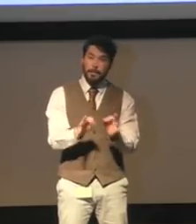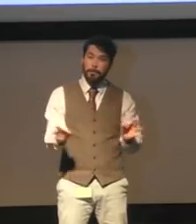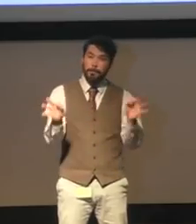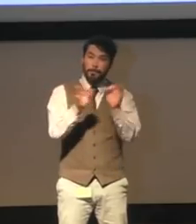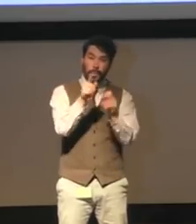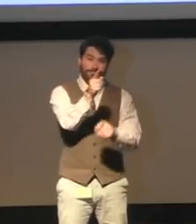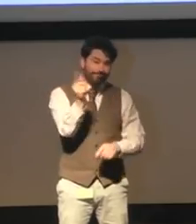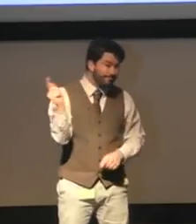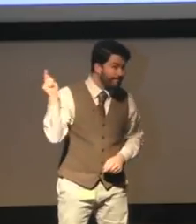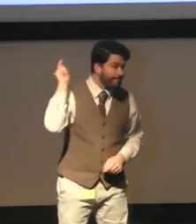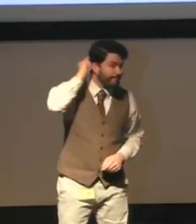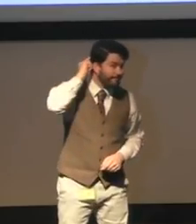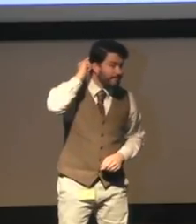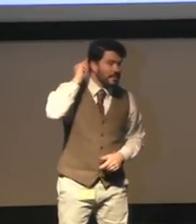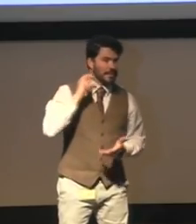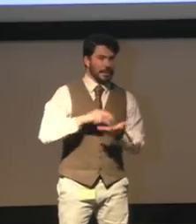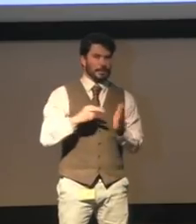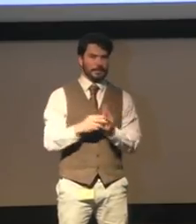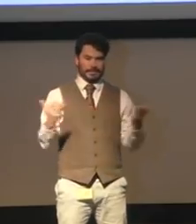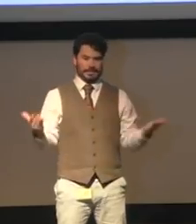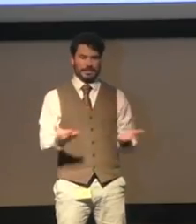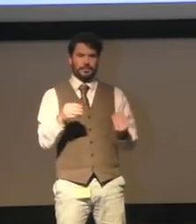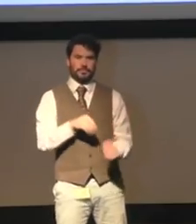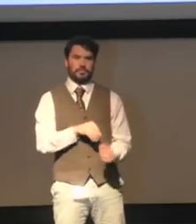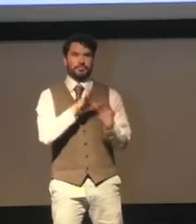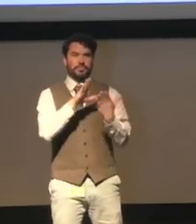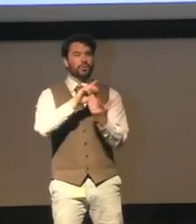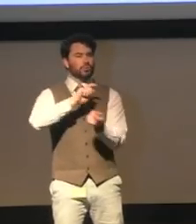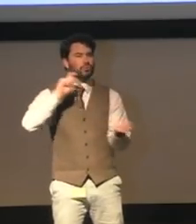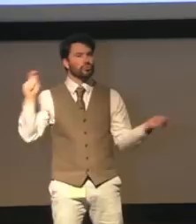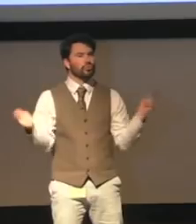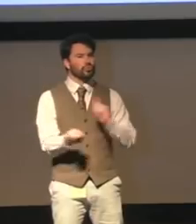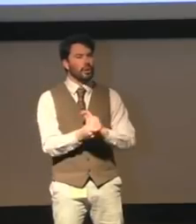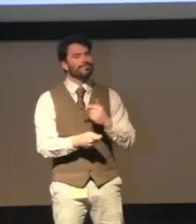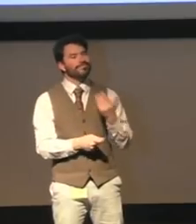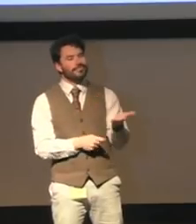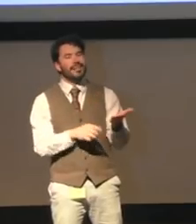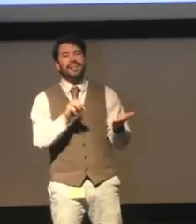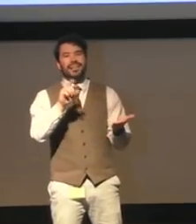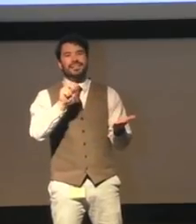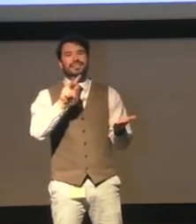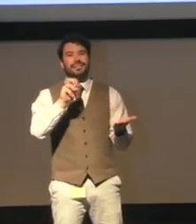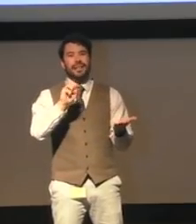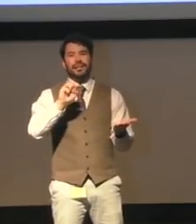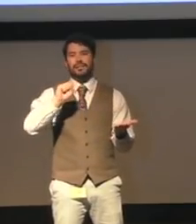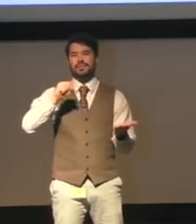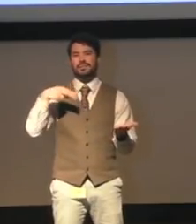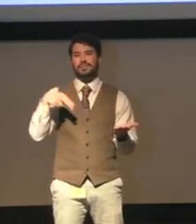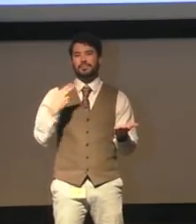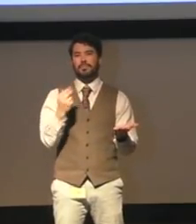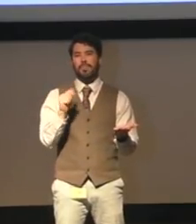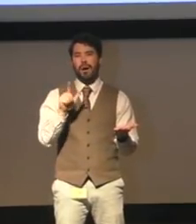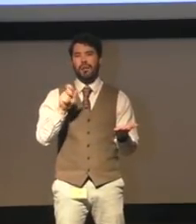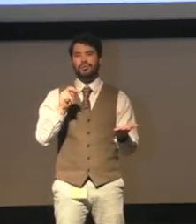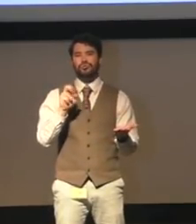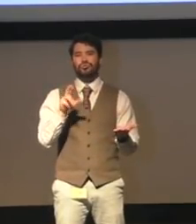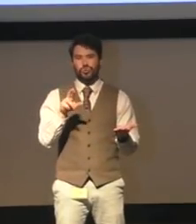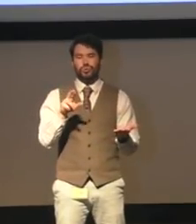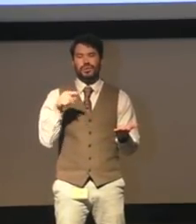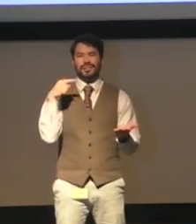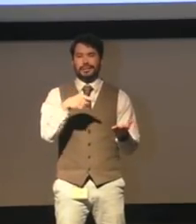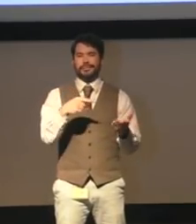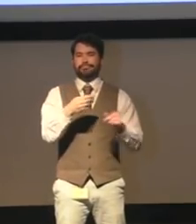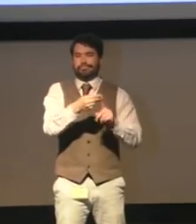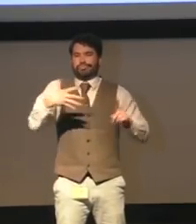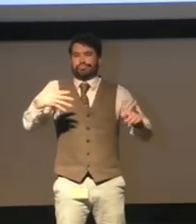do things differently. And I think Dave Bollinger is going to talk about that a little bit at the end of the town hall. We're starting